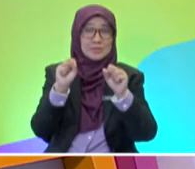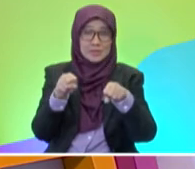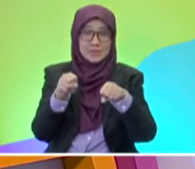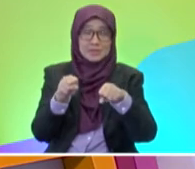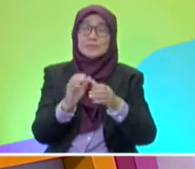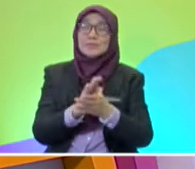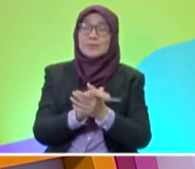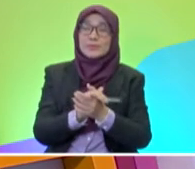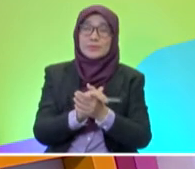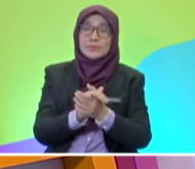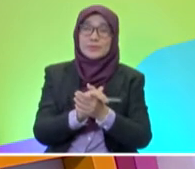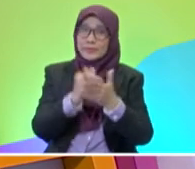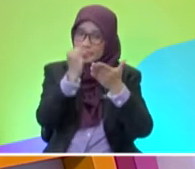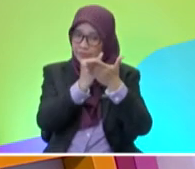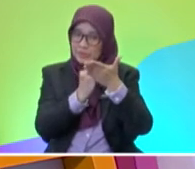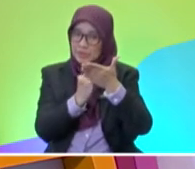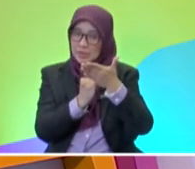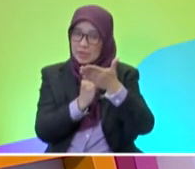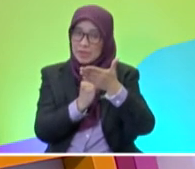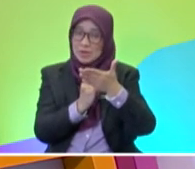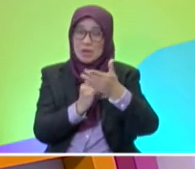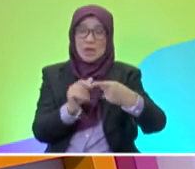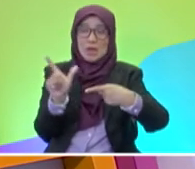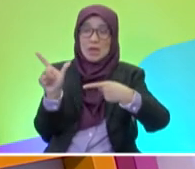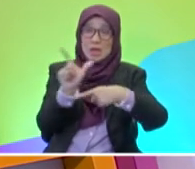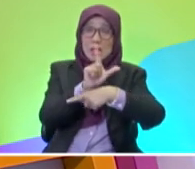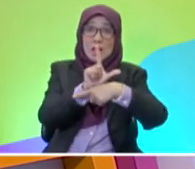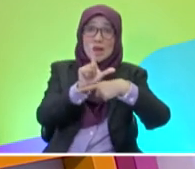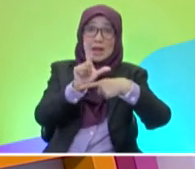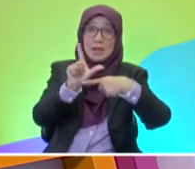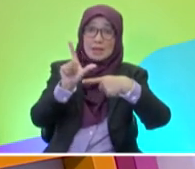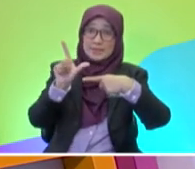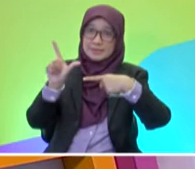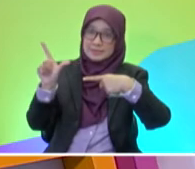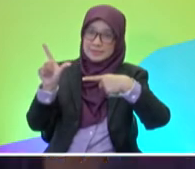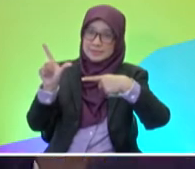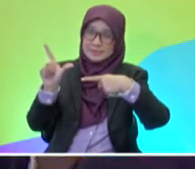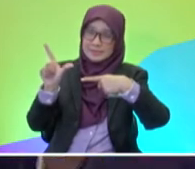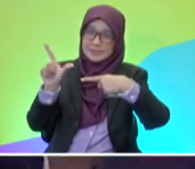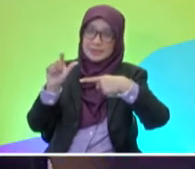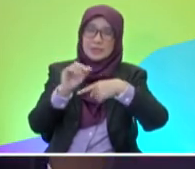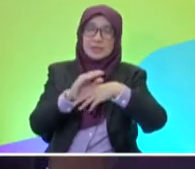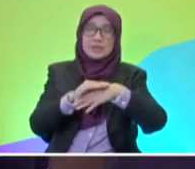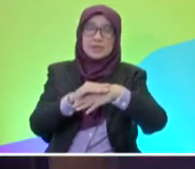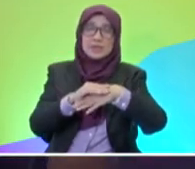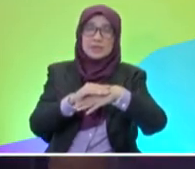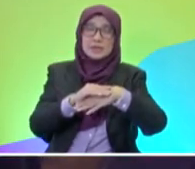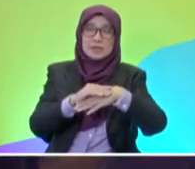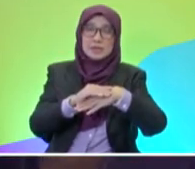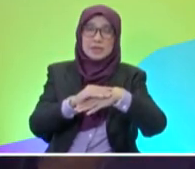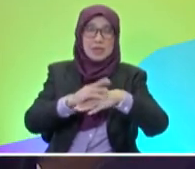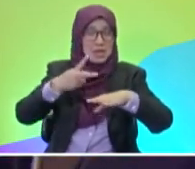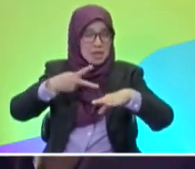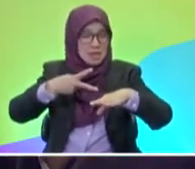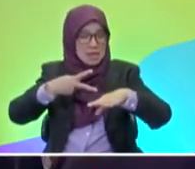and I already draw lines for you. Okay, I already draw lines for you. And we are going to